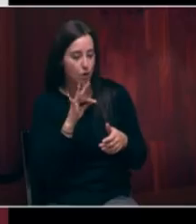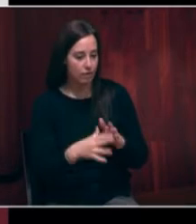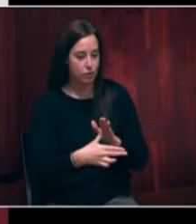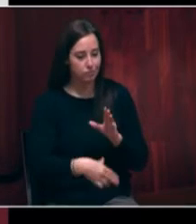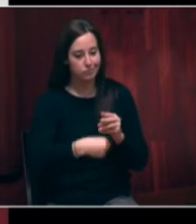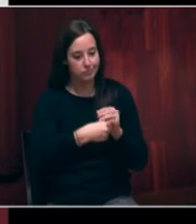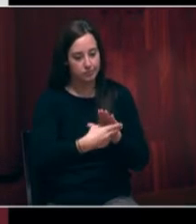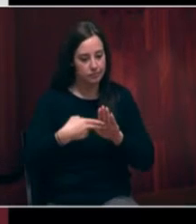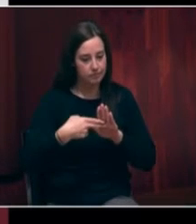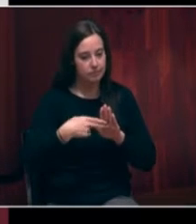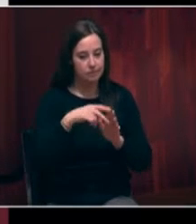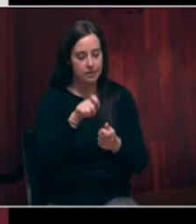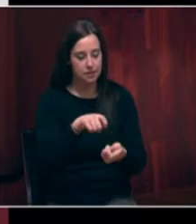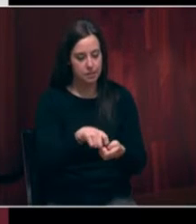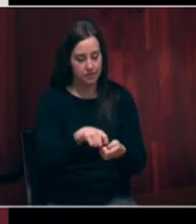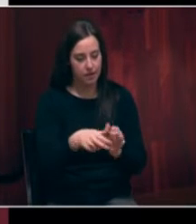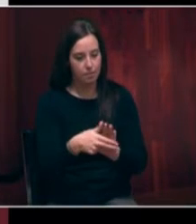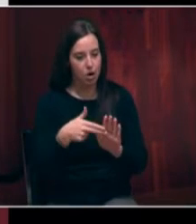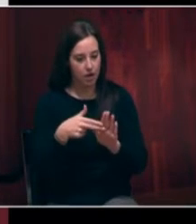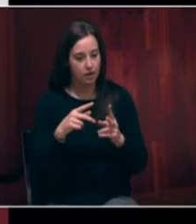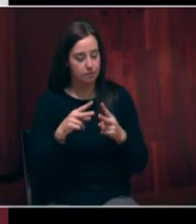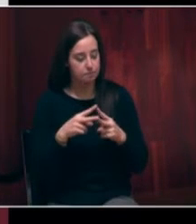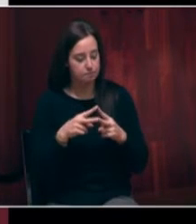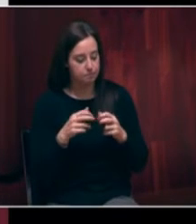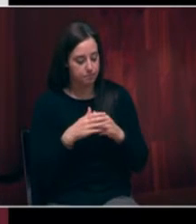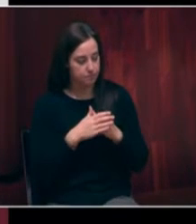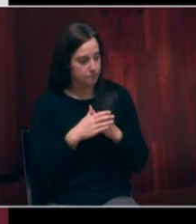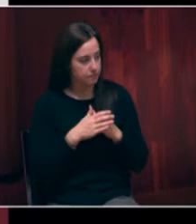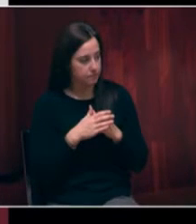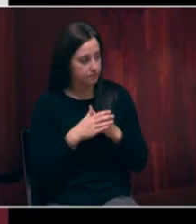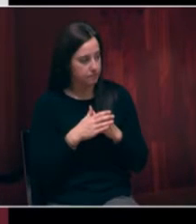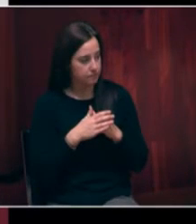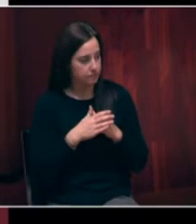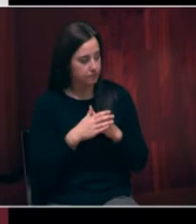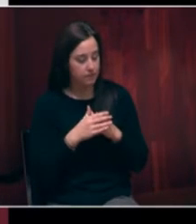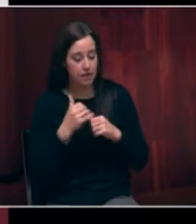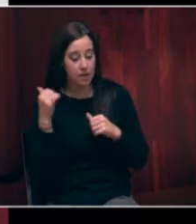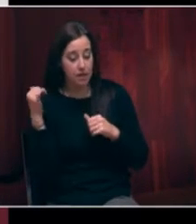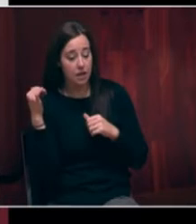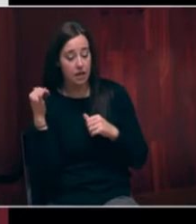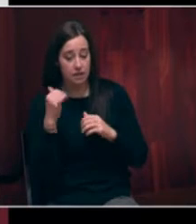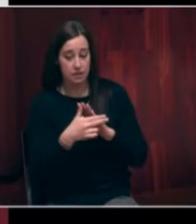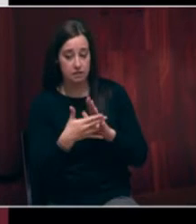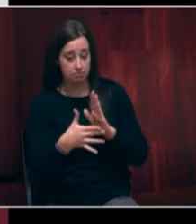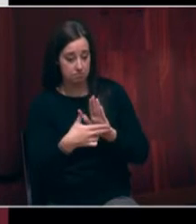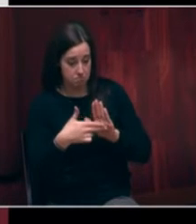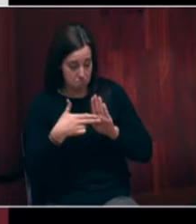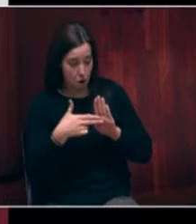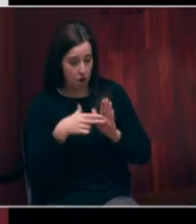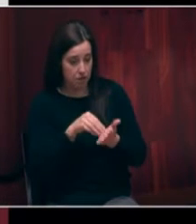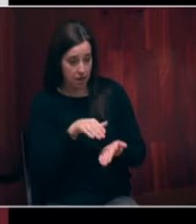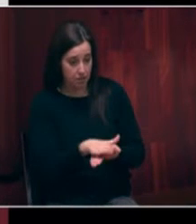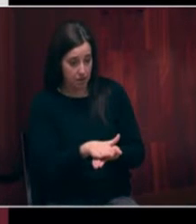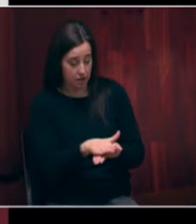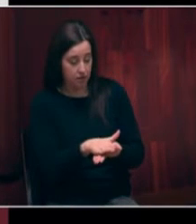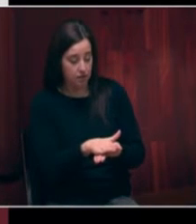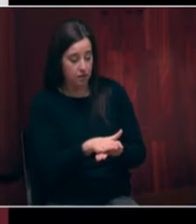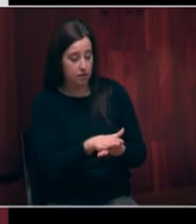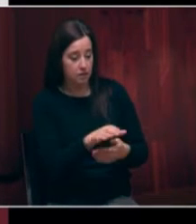information. Of course, this is an example of a marked document that's specified, you know, controlled, forward slashes,